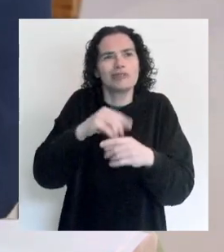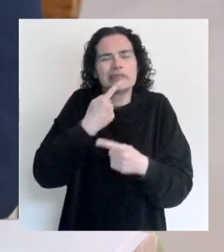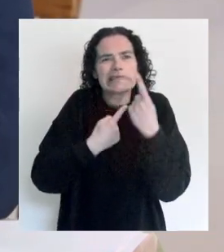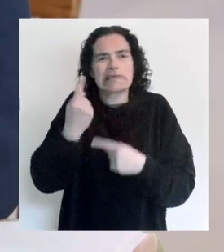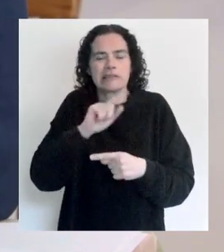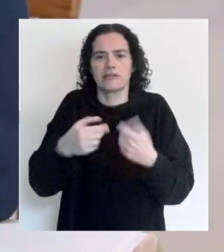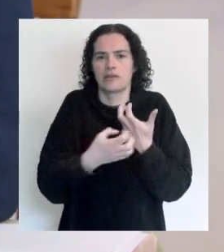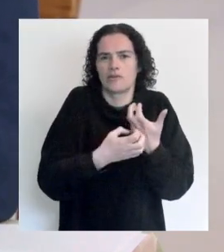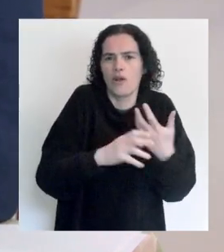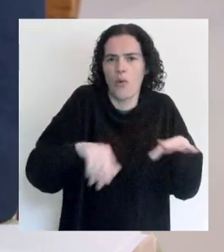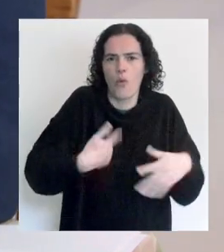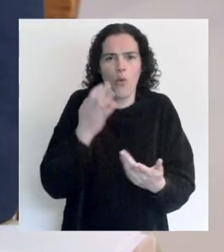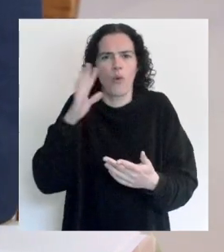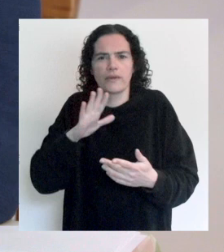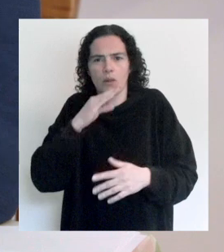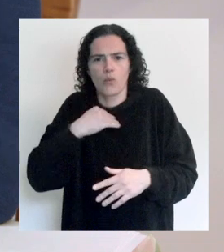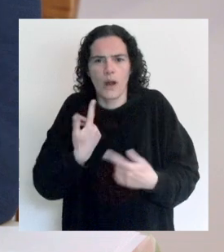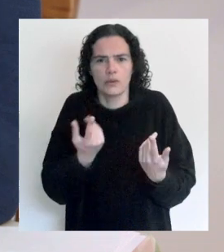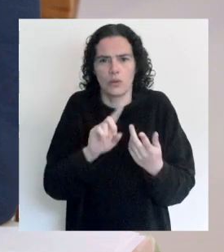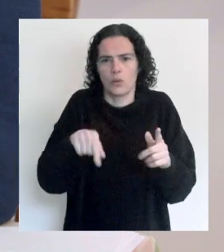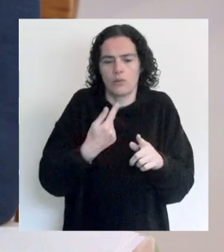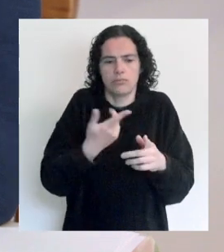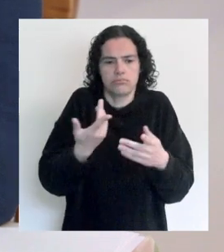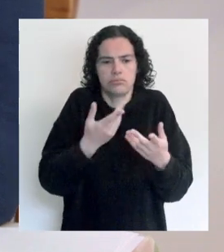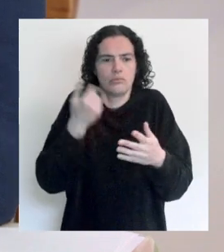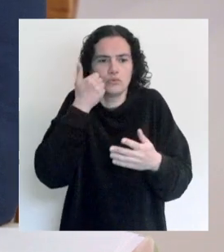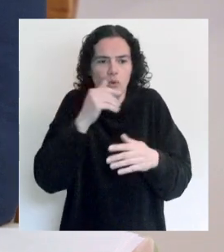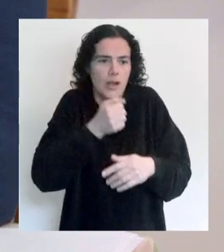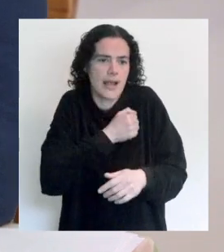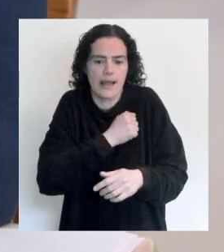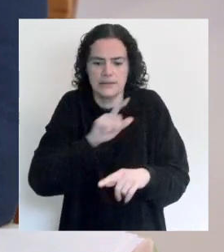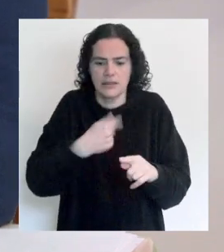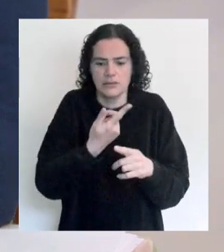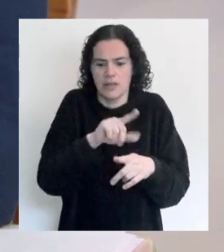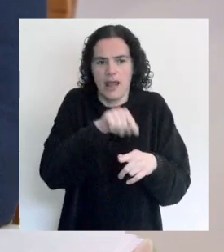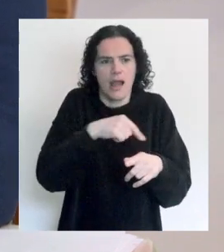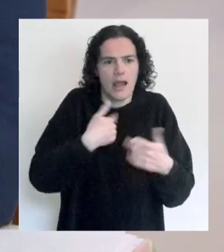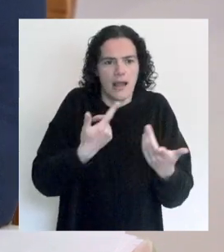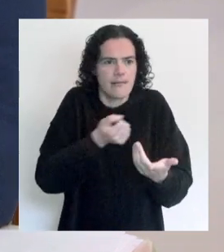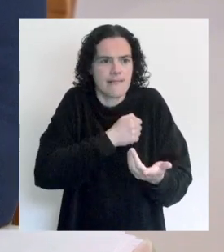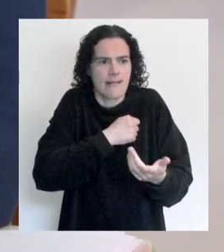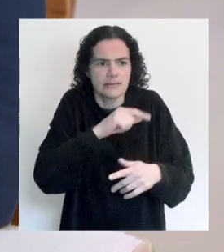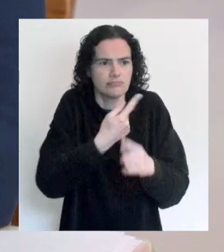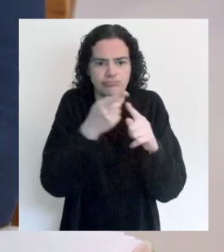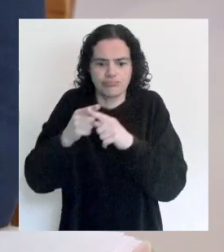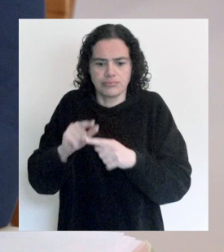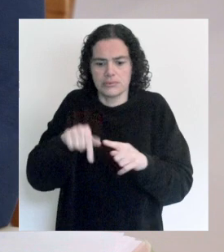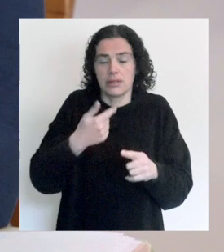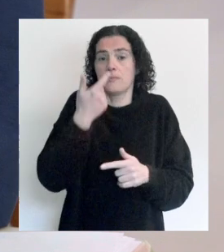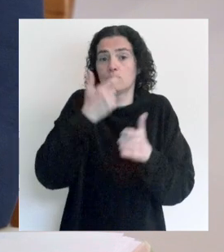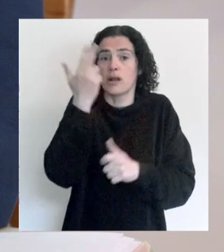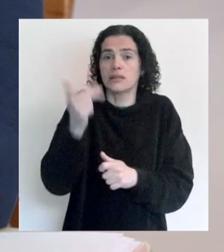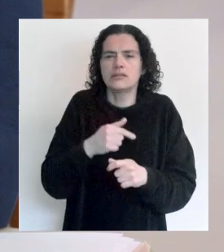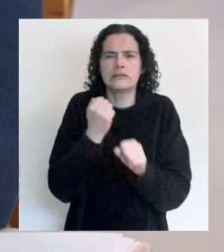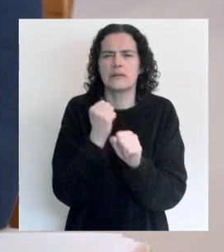contexts, like a kitchen or a hotel room or a house museum, as a matter of fact. I also curated shows for the Lorca House or for the Barragan House. Artists